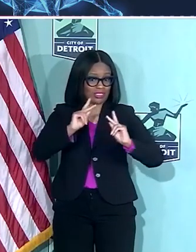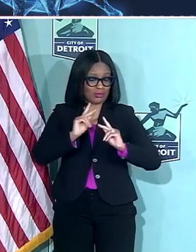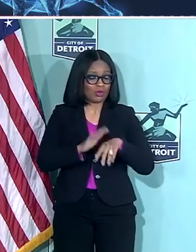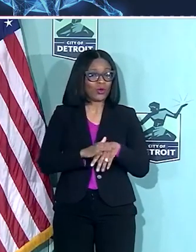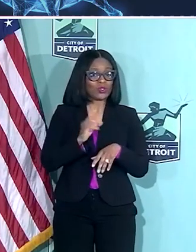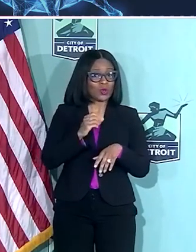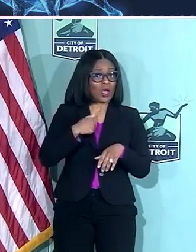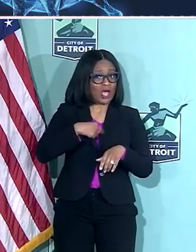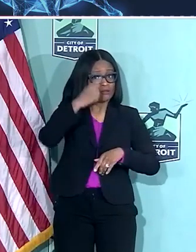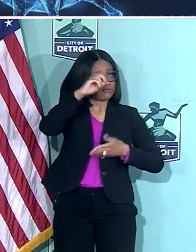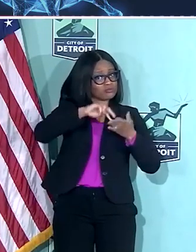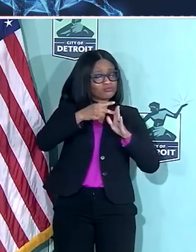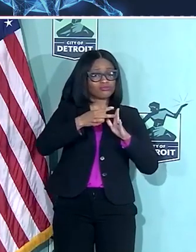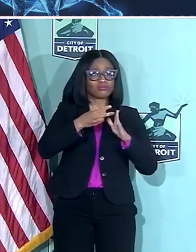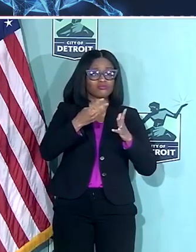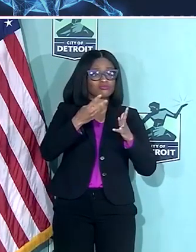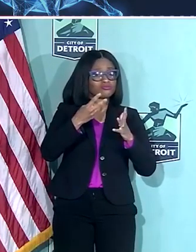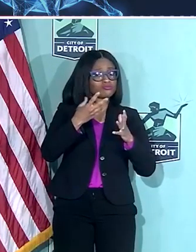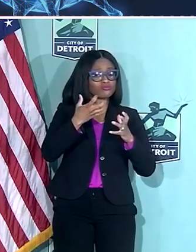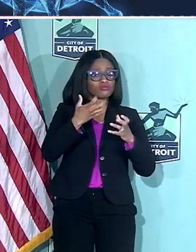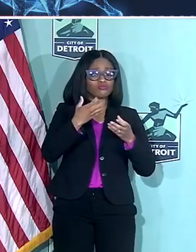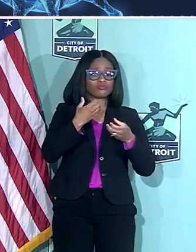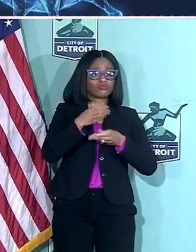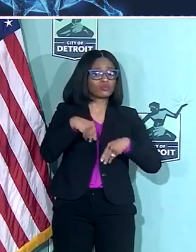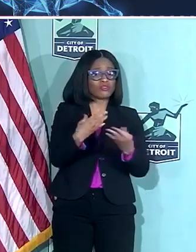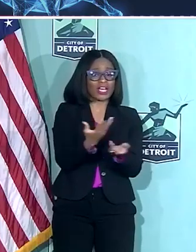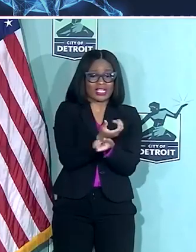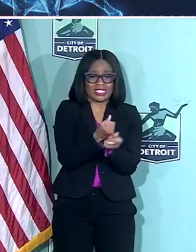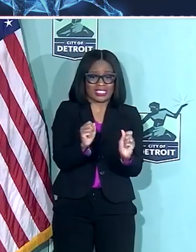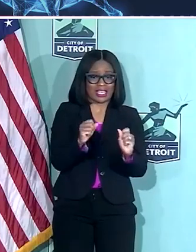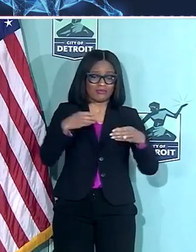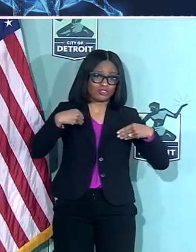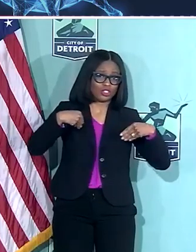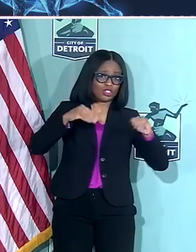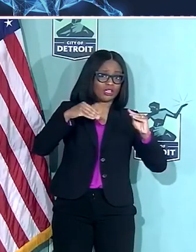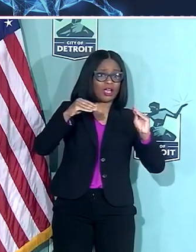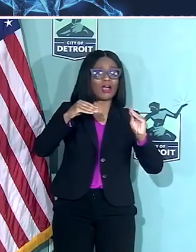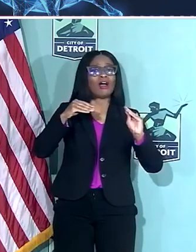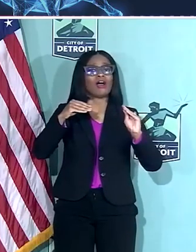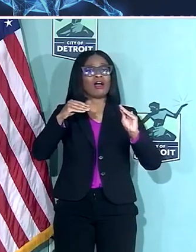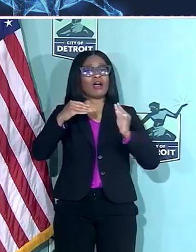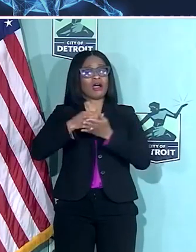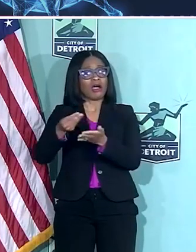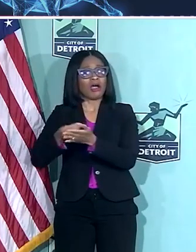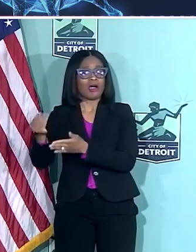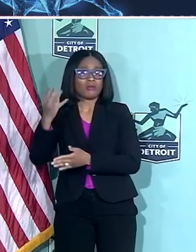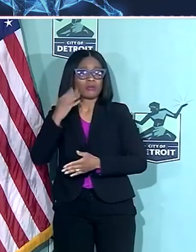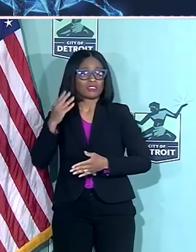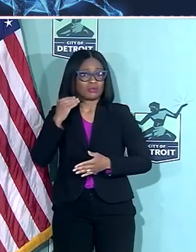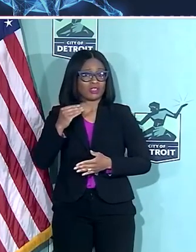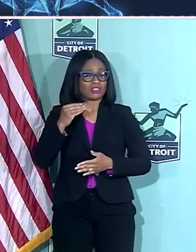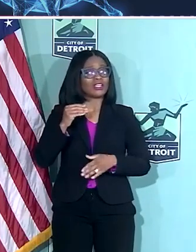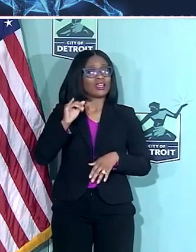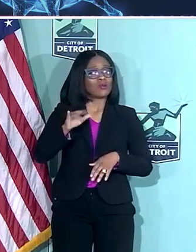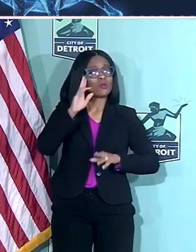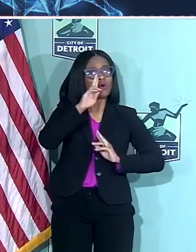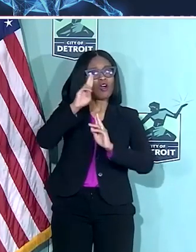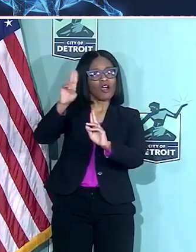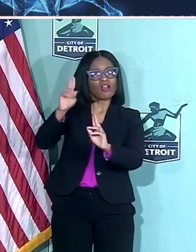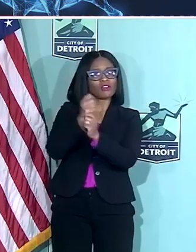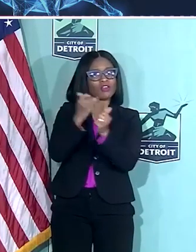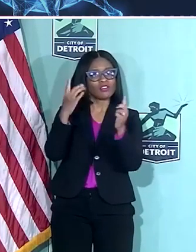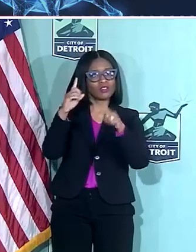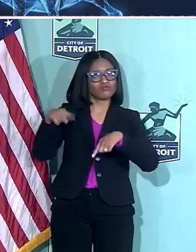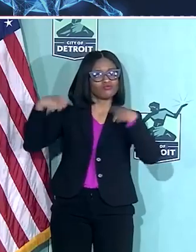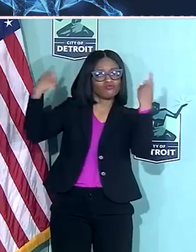about providing a safe shopping experience that will honor what we've all done so far to get to this